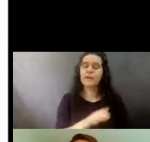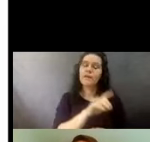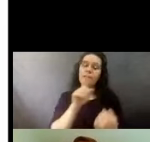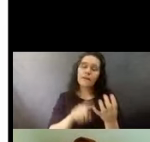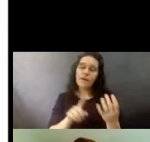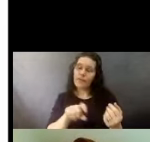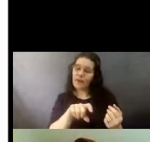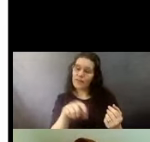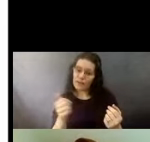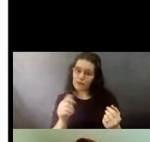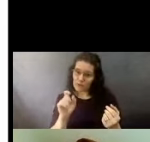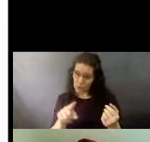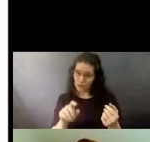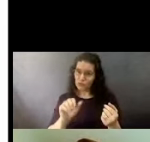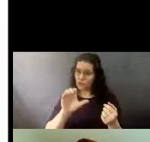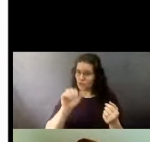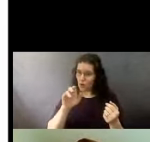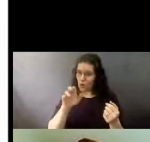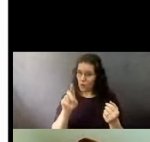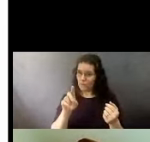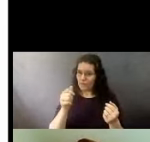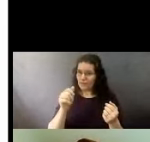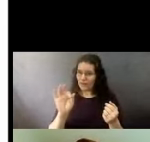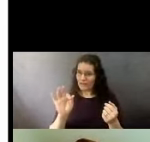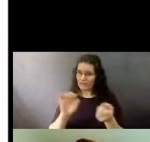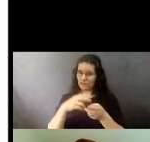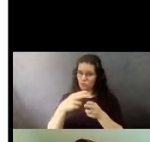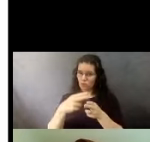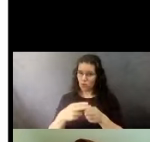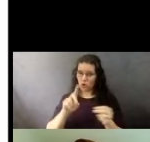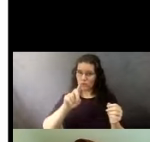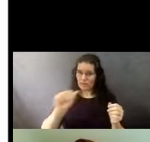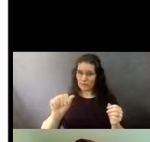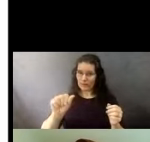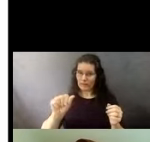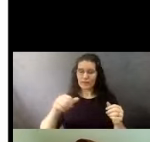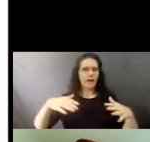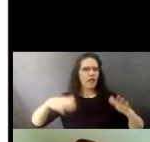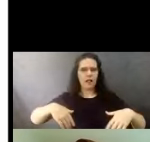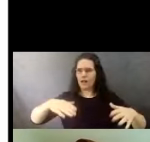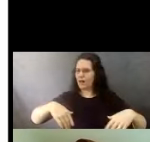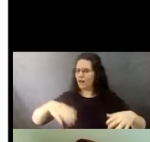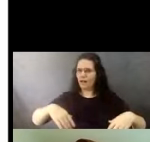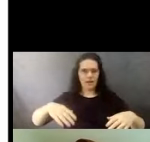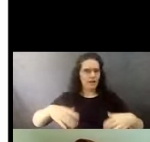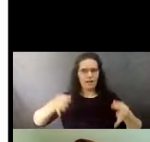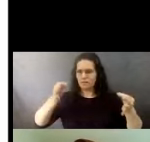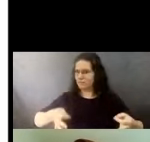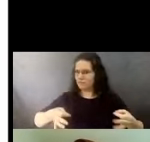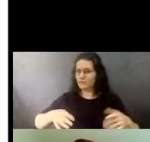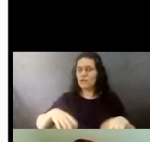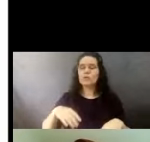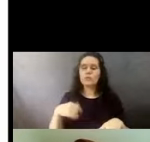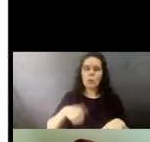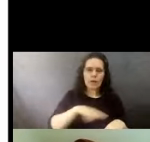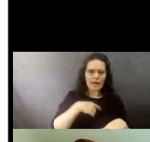is a disability. And that's something that, again, we've all been thinking, how do we get there? And so, the question is, can we go through that